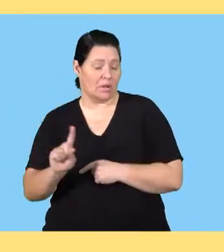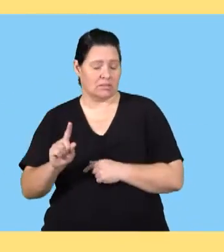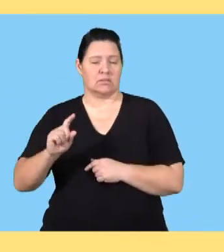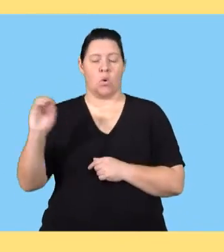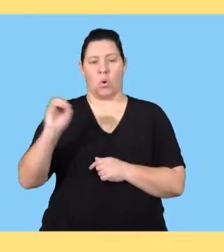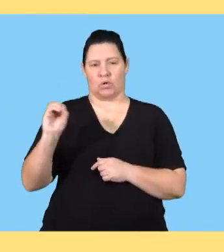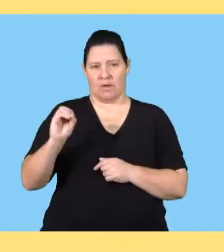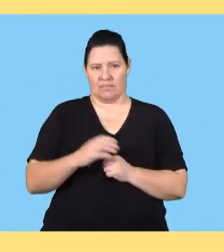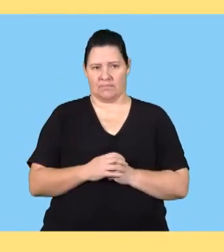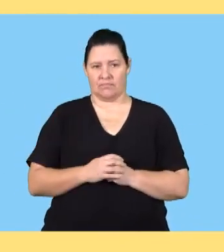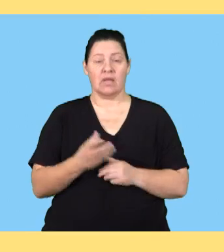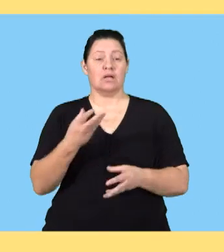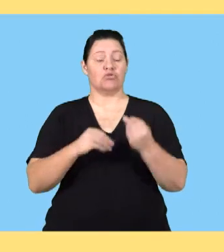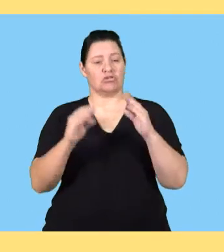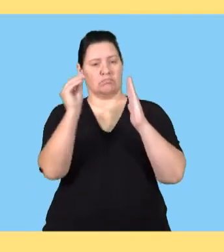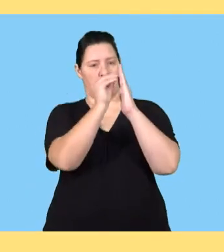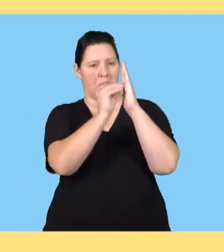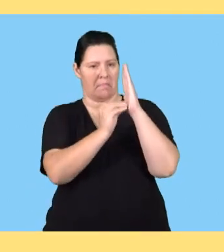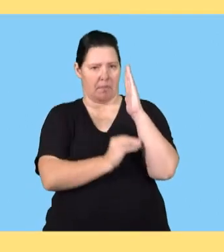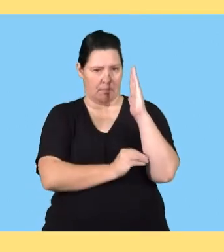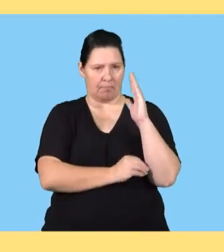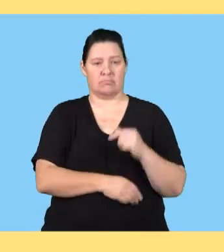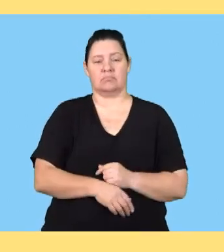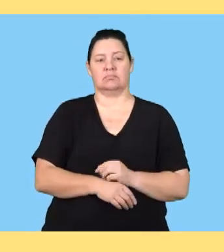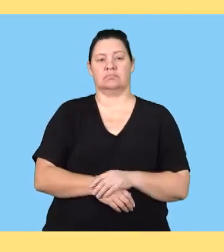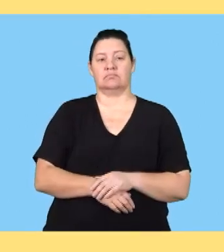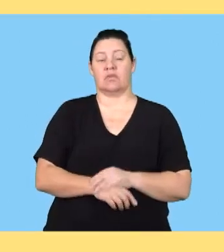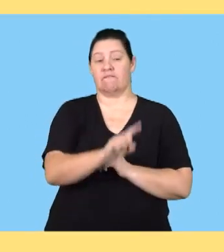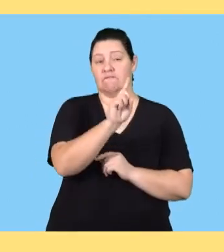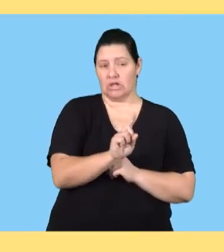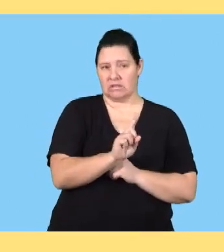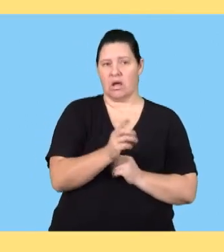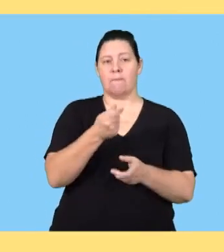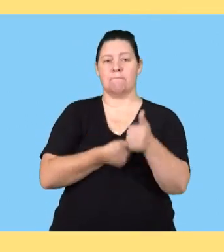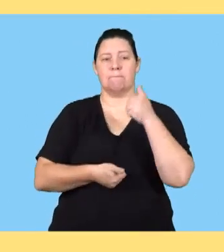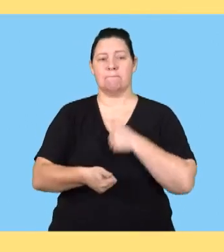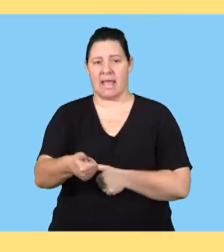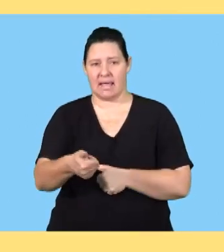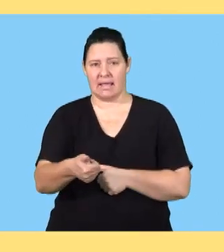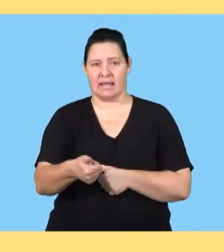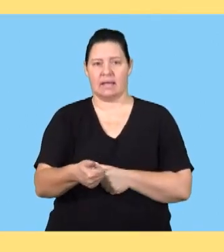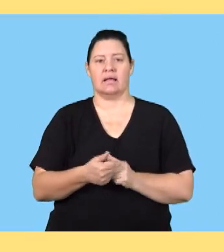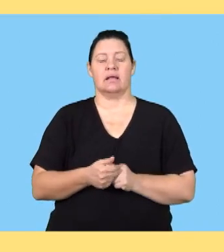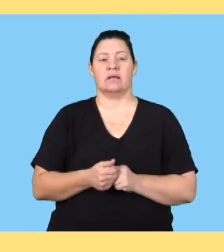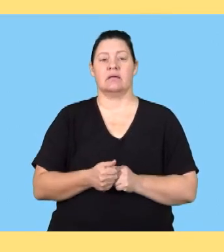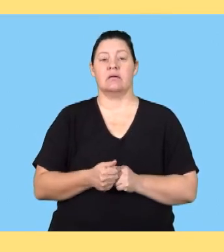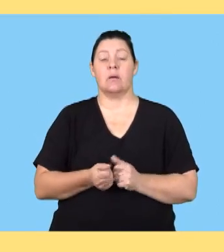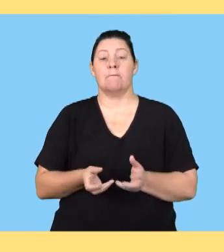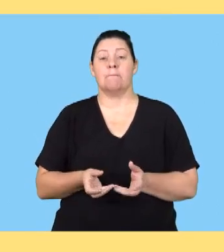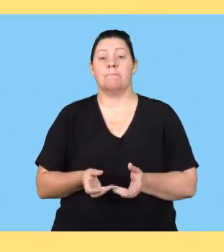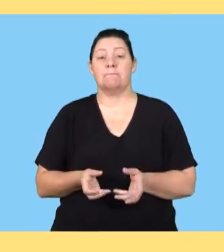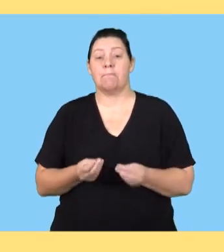October. And the transactions are as follows. So the first one is a return, and then once